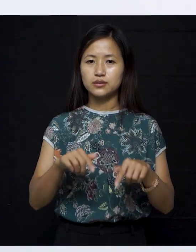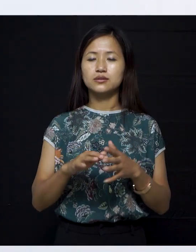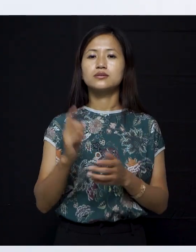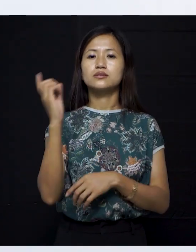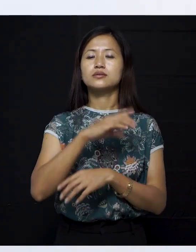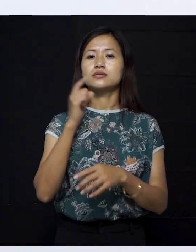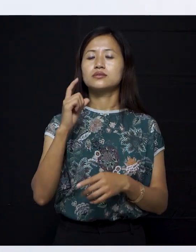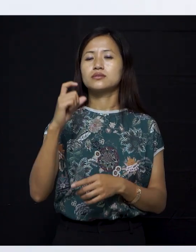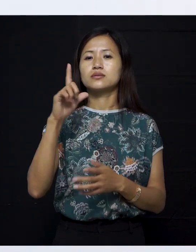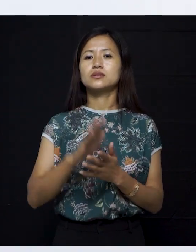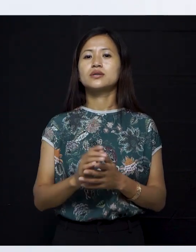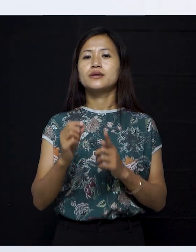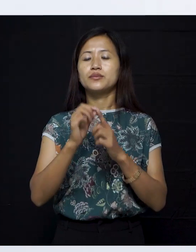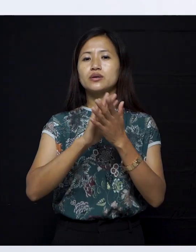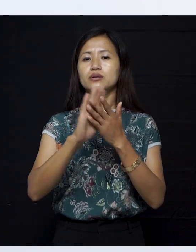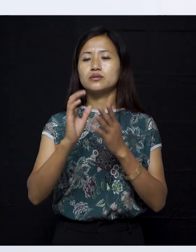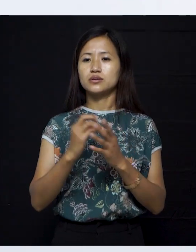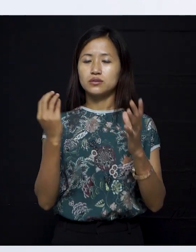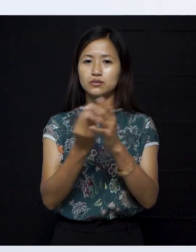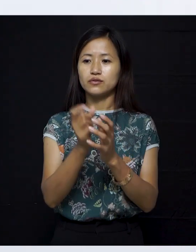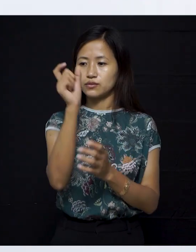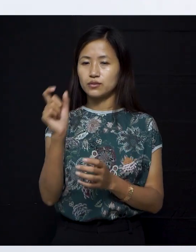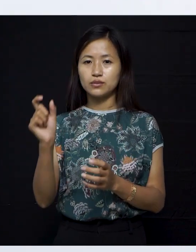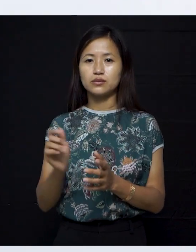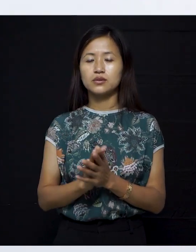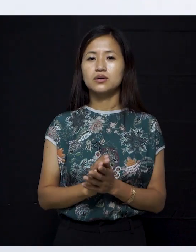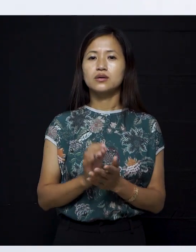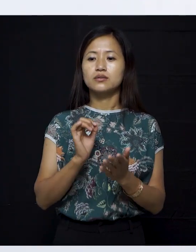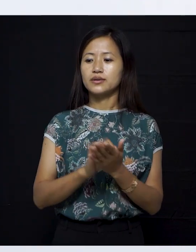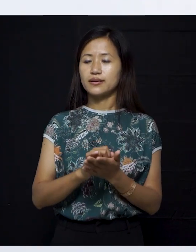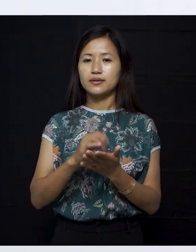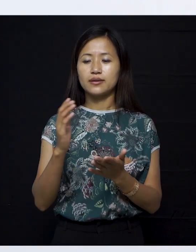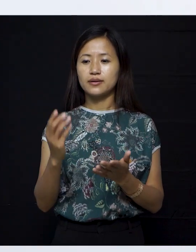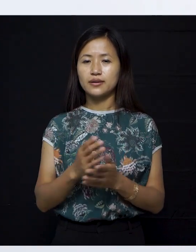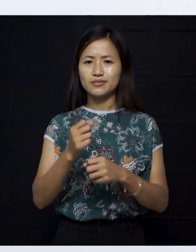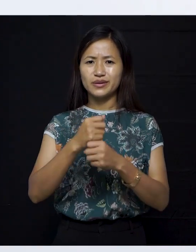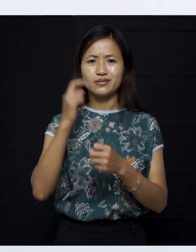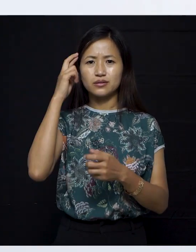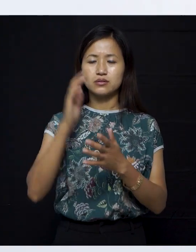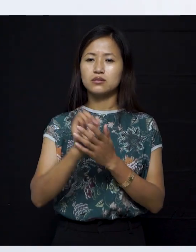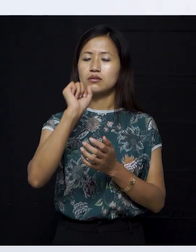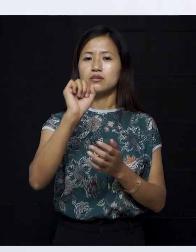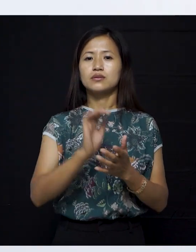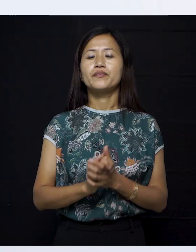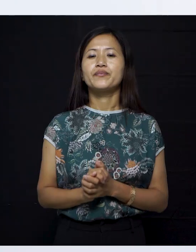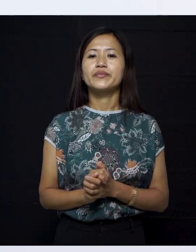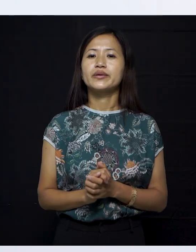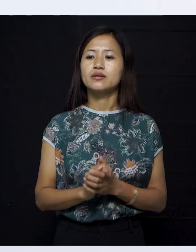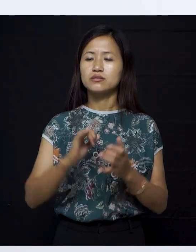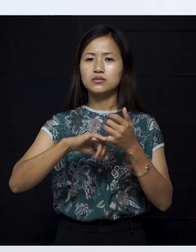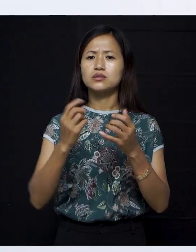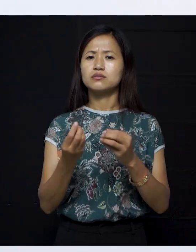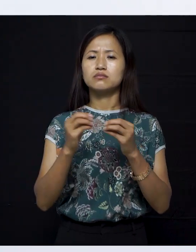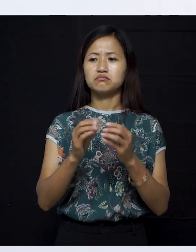today. A phrase is a group of words that does not make sense on its own, right? It does not have a